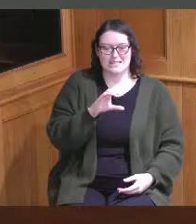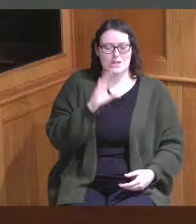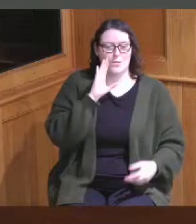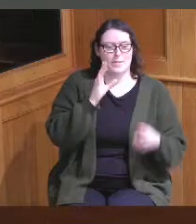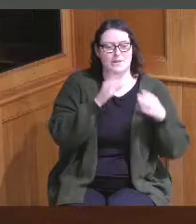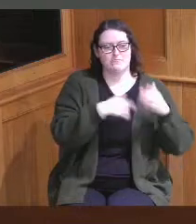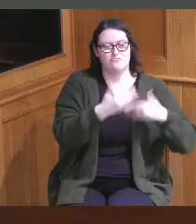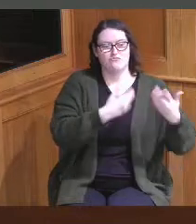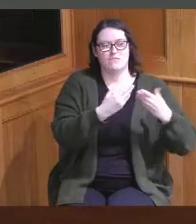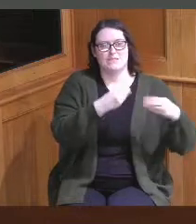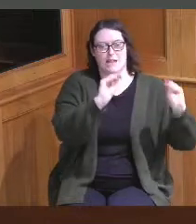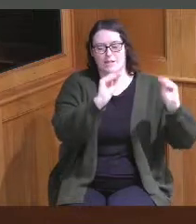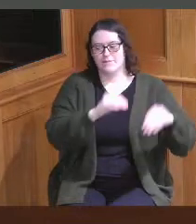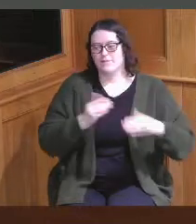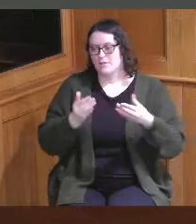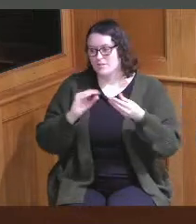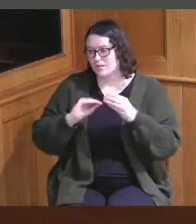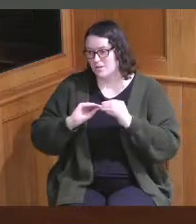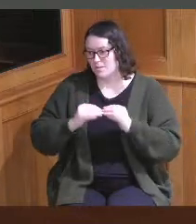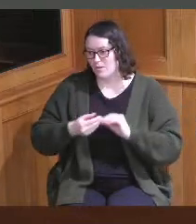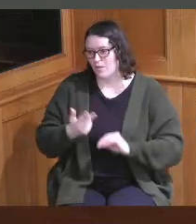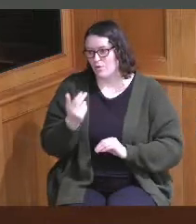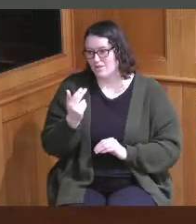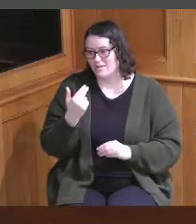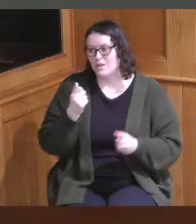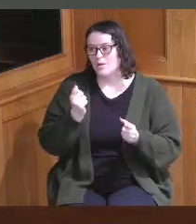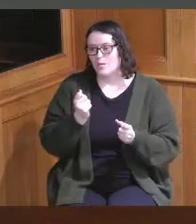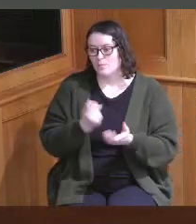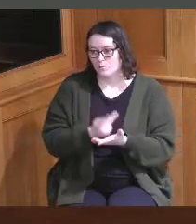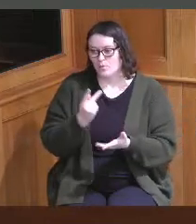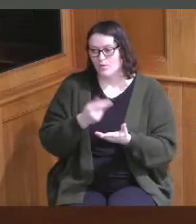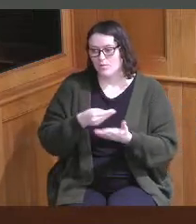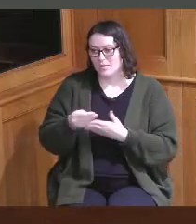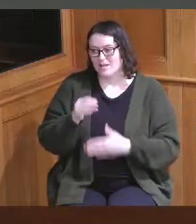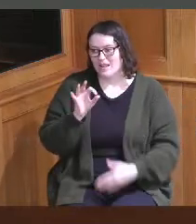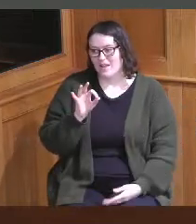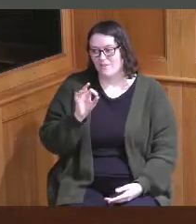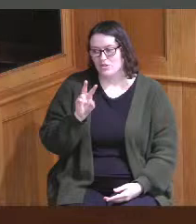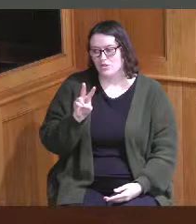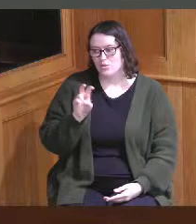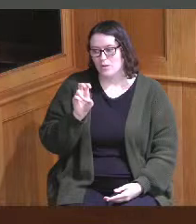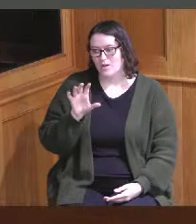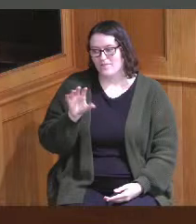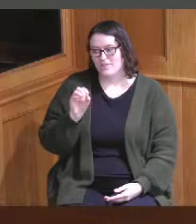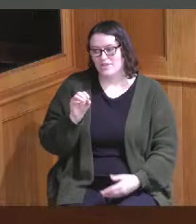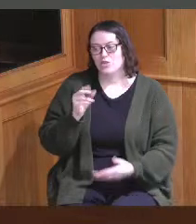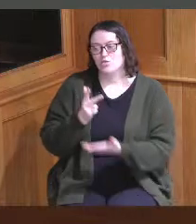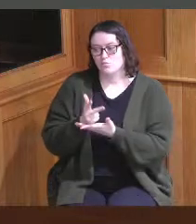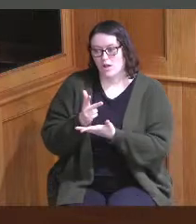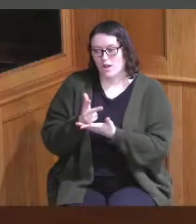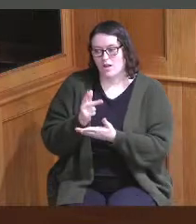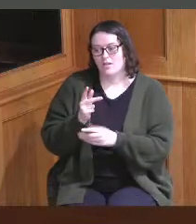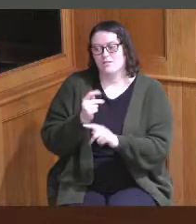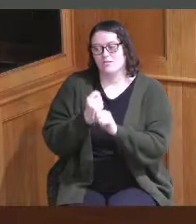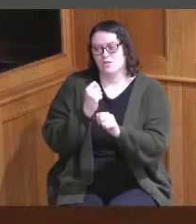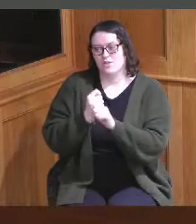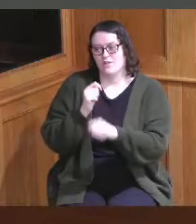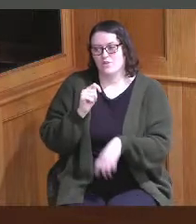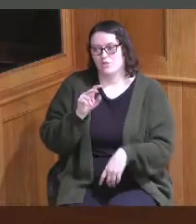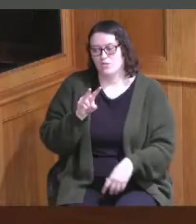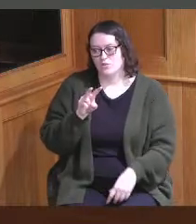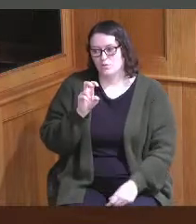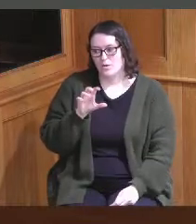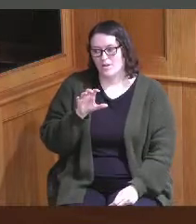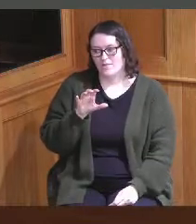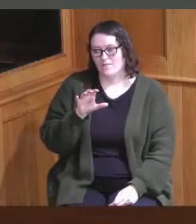Item 13 is authorizing the purchase of an F-250 truck in the engineer's office for $51,215.